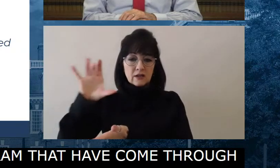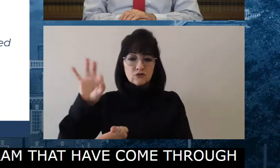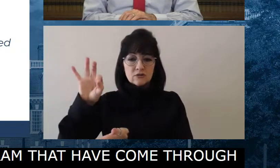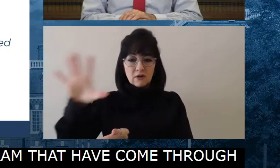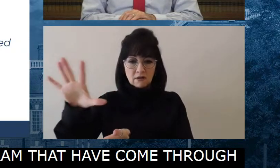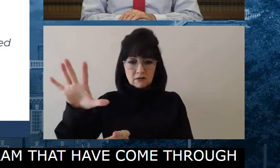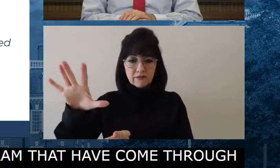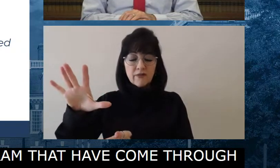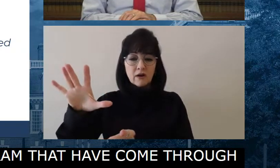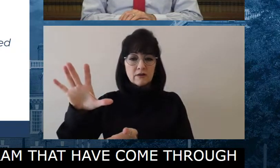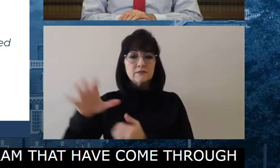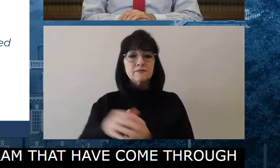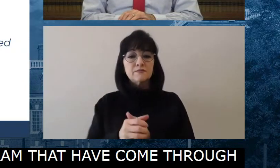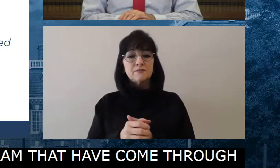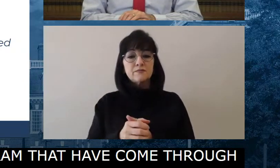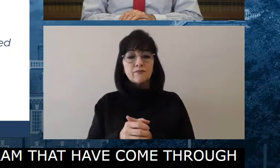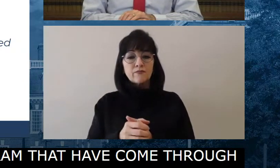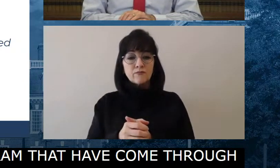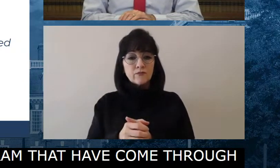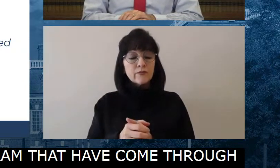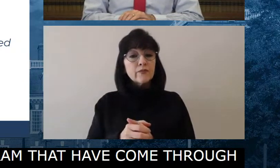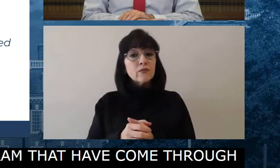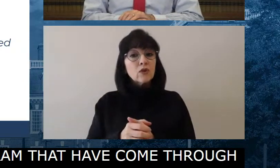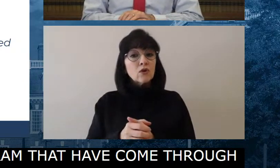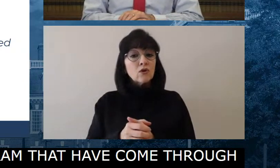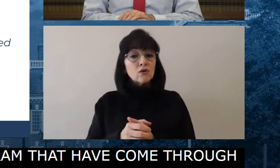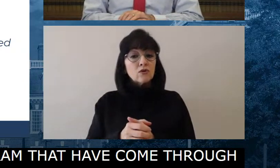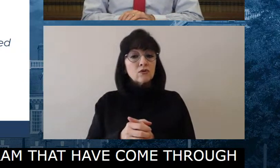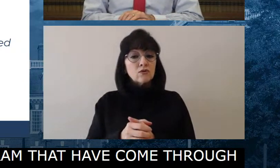190,000 doses that have been delivered to the state